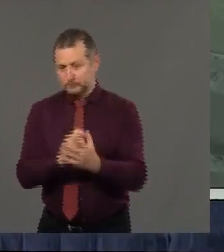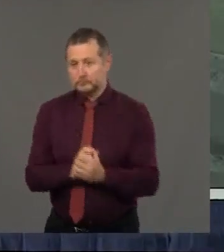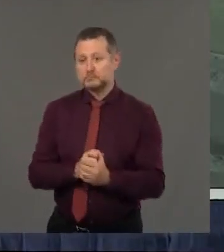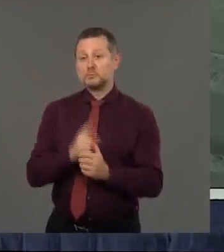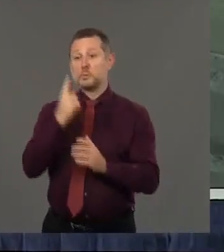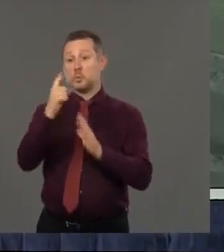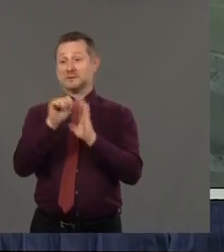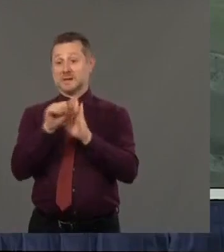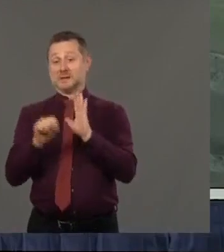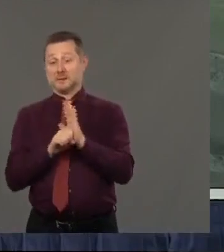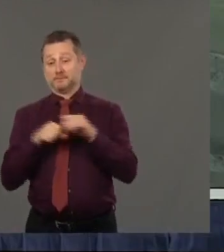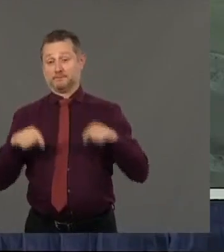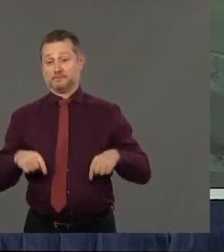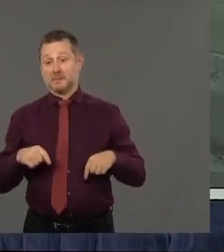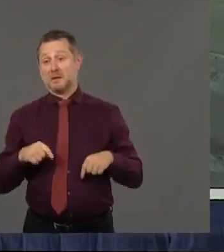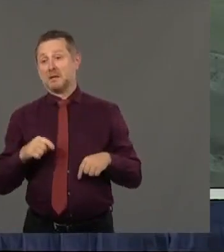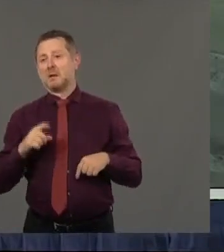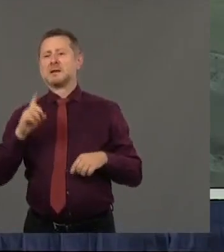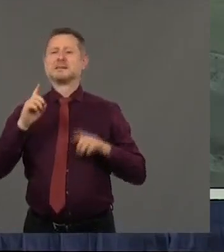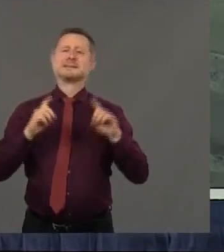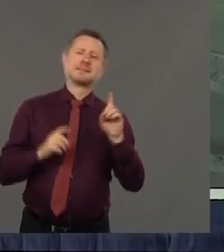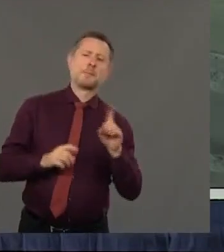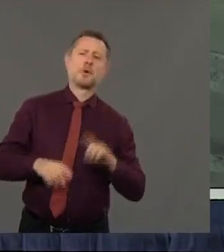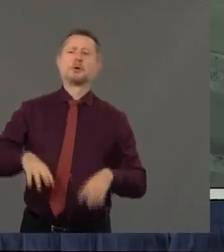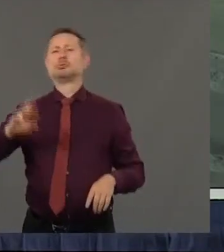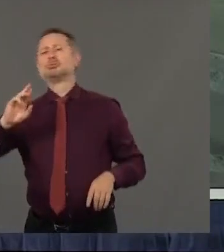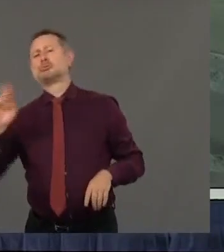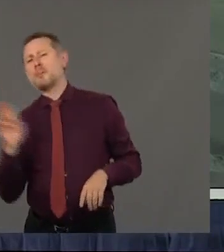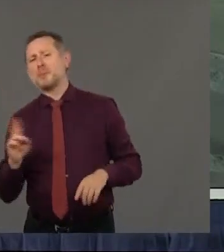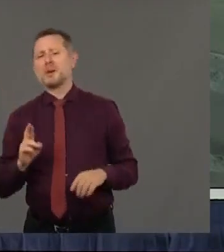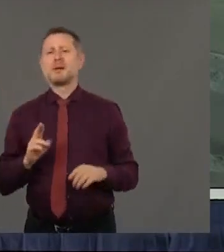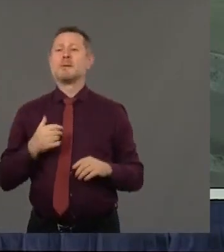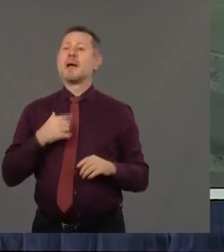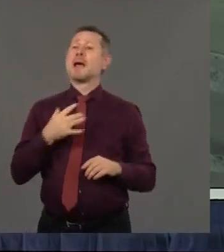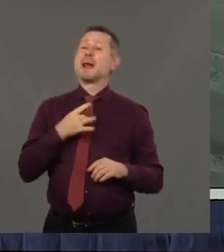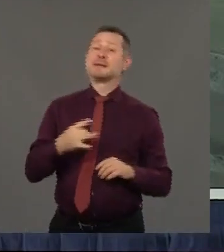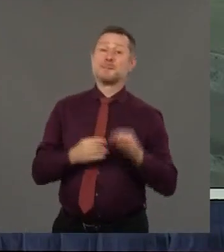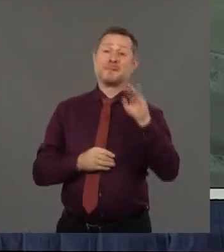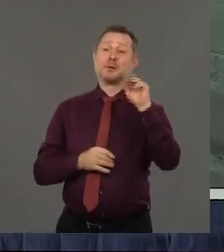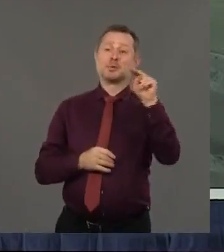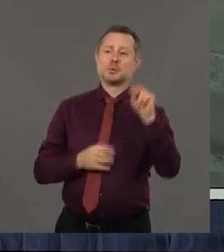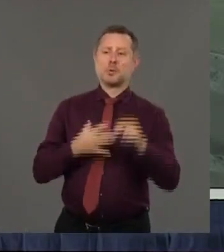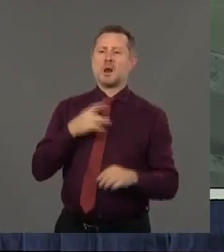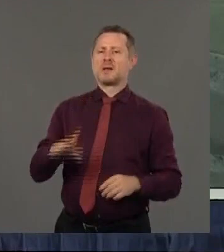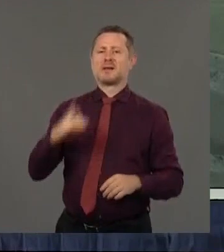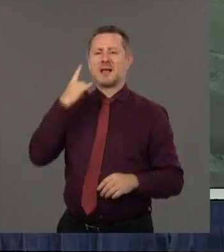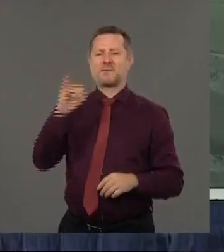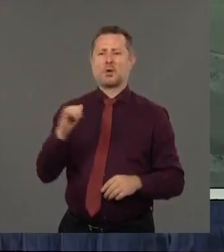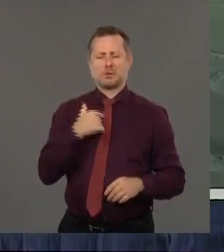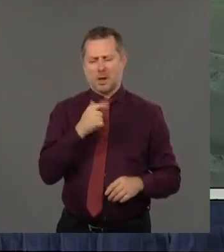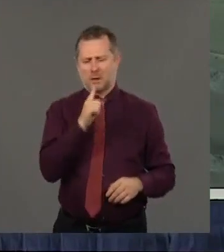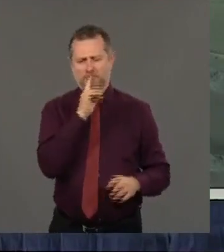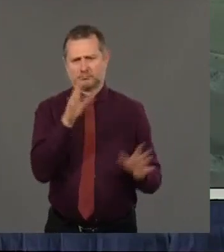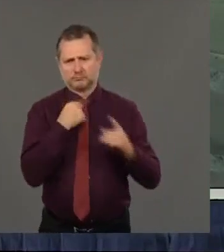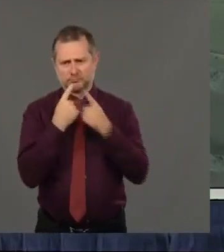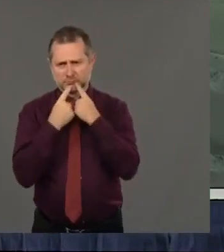nothing to do with politics, there's nothing to do with I like Minnesota, I don't like California.